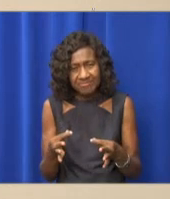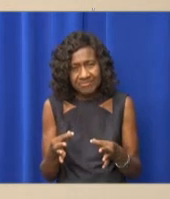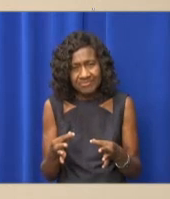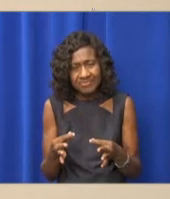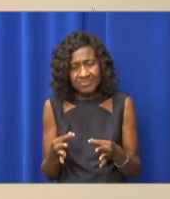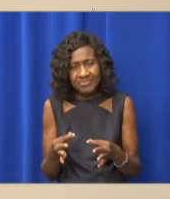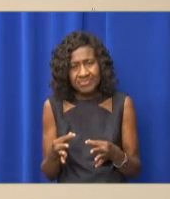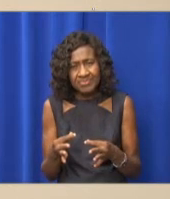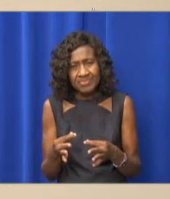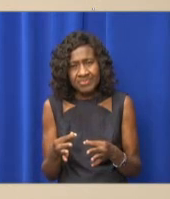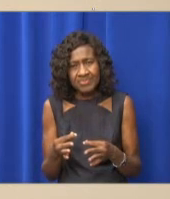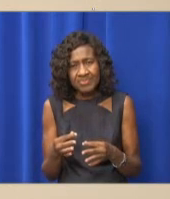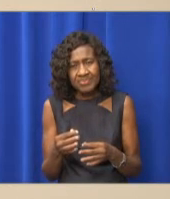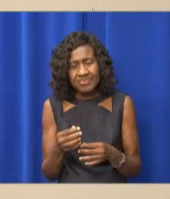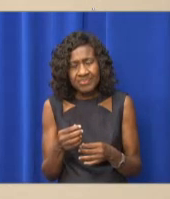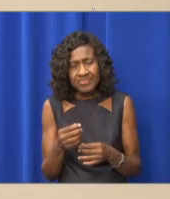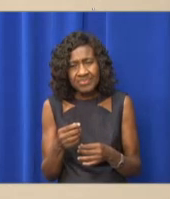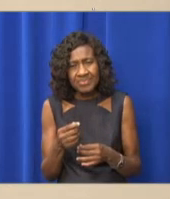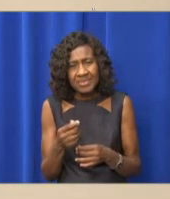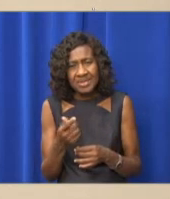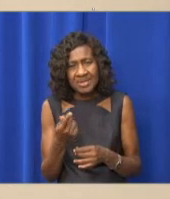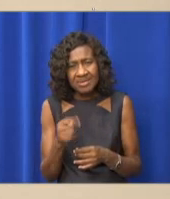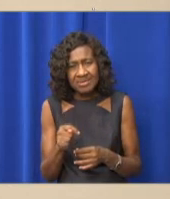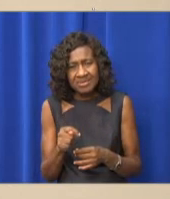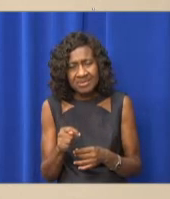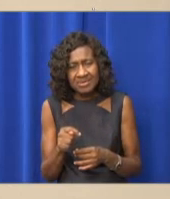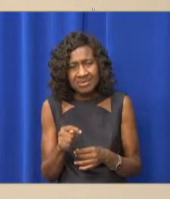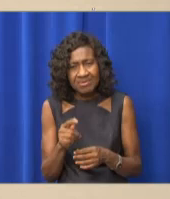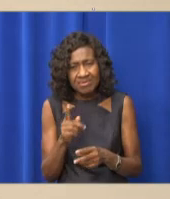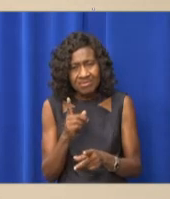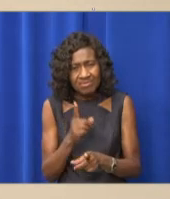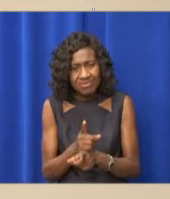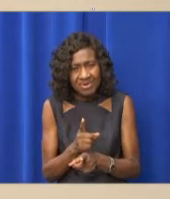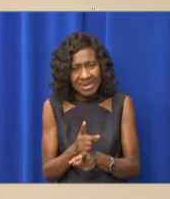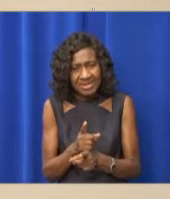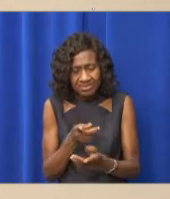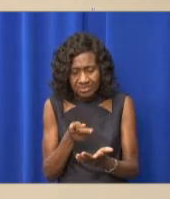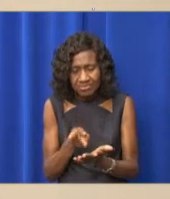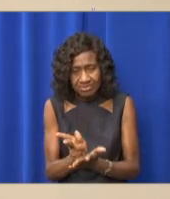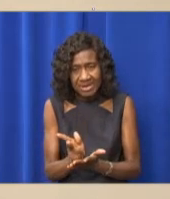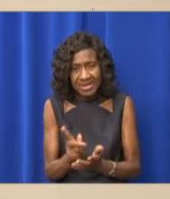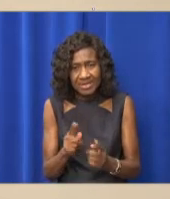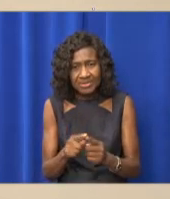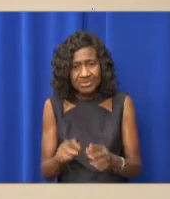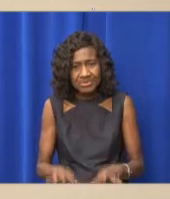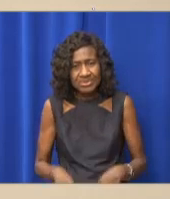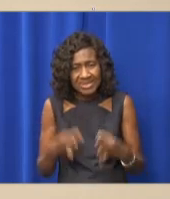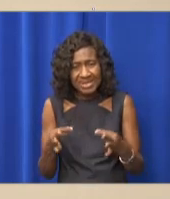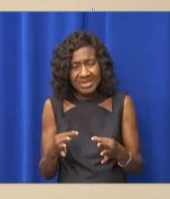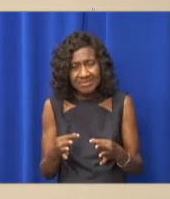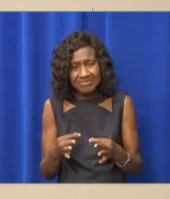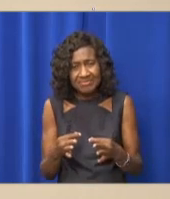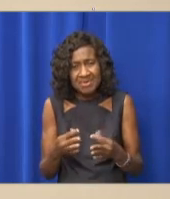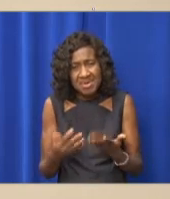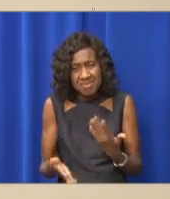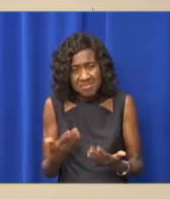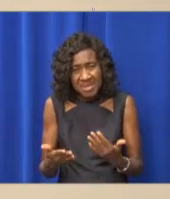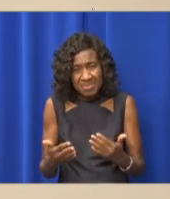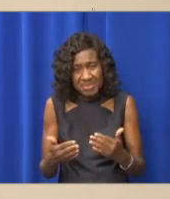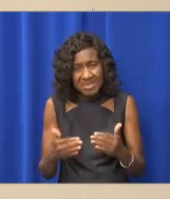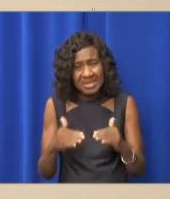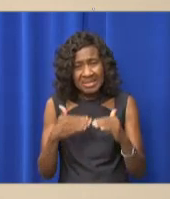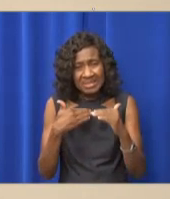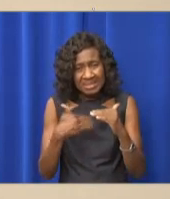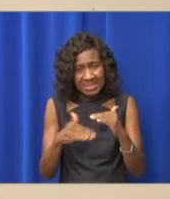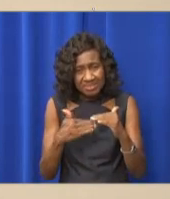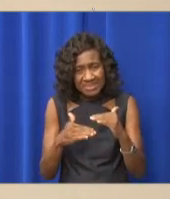Now, it seems to be inferred that the right to life is something that is limited to only healthy and young